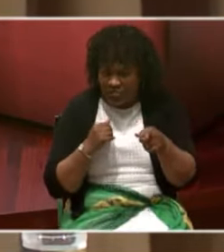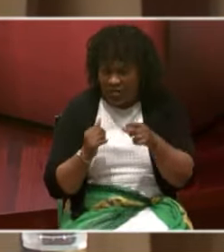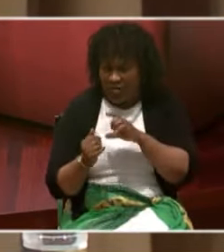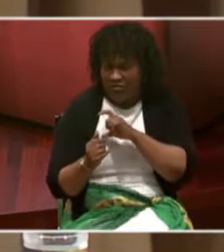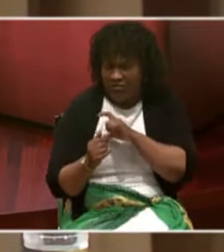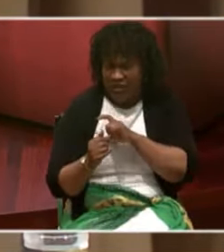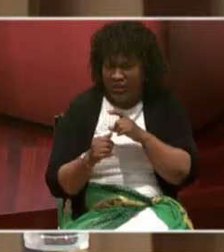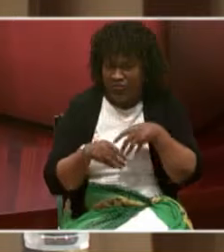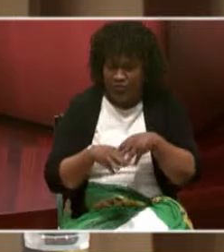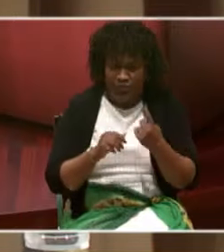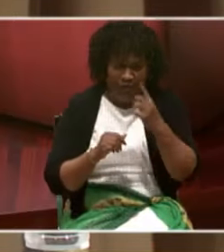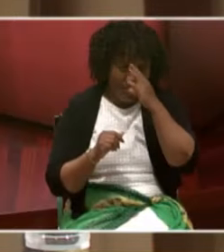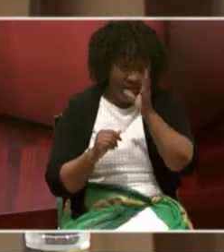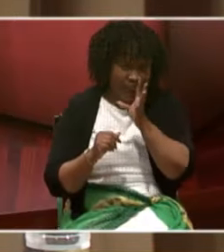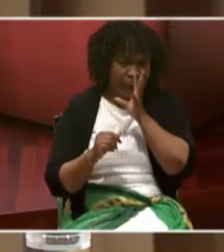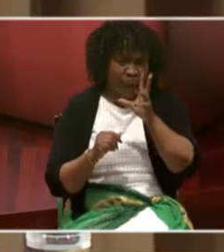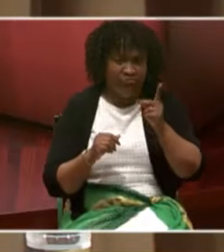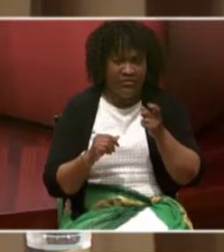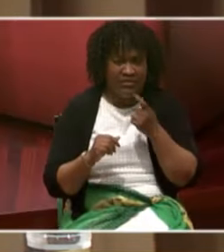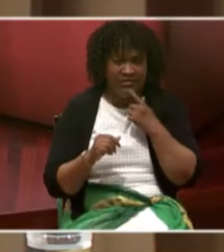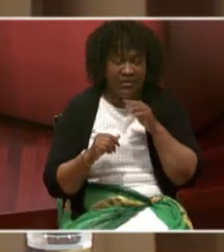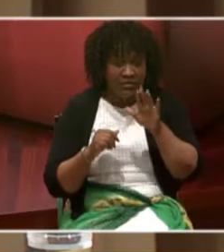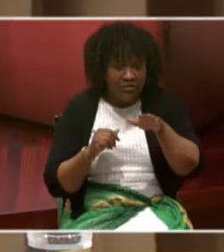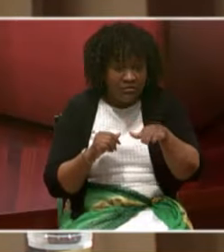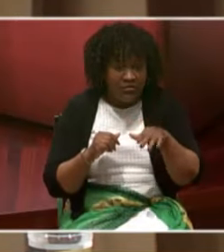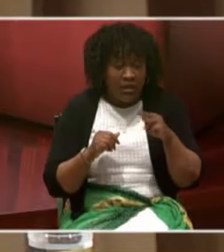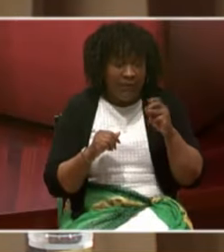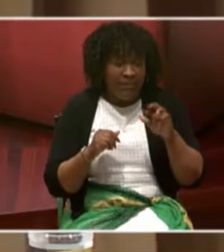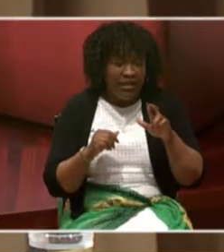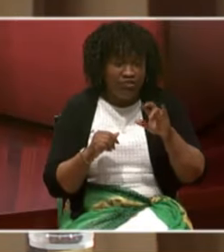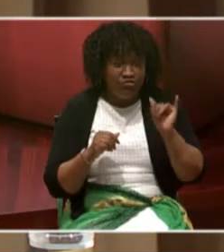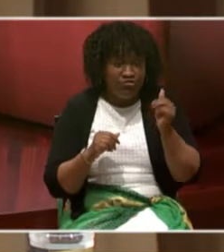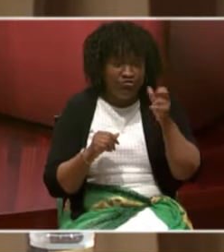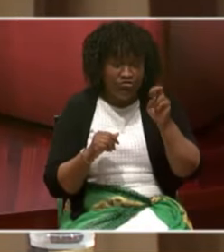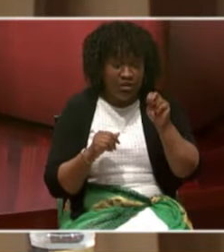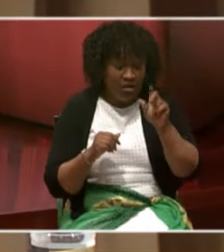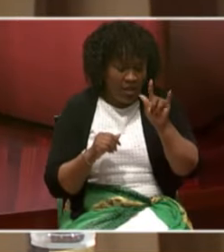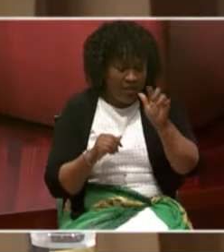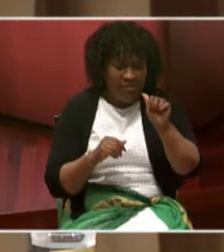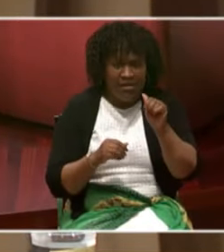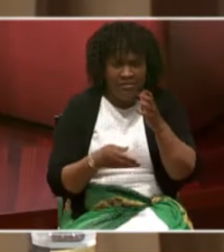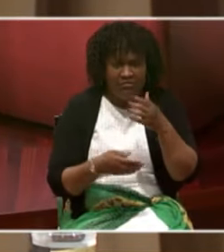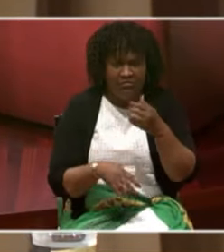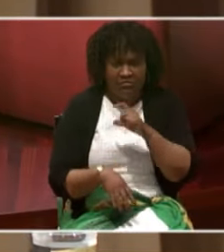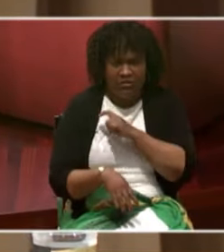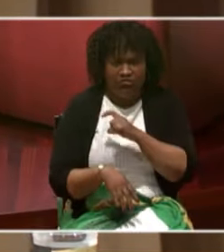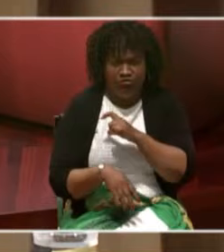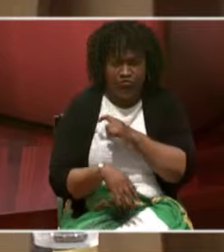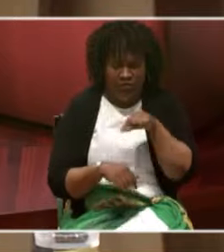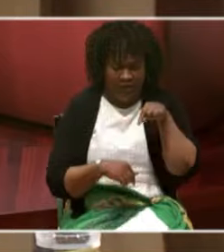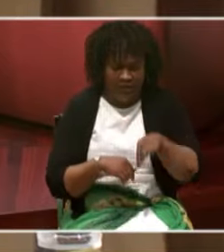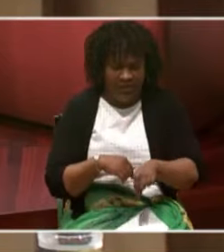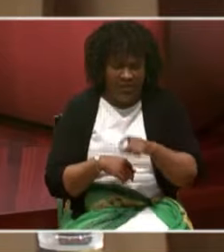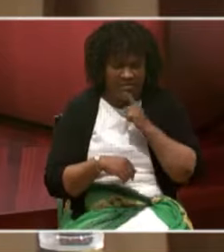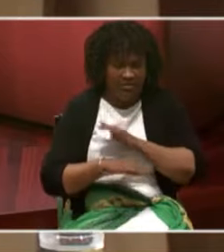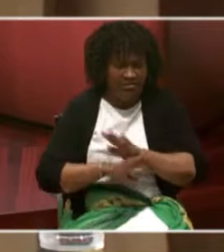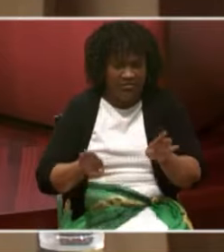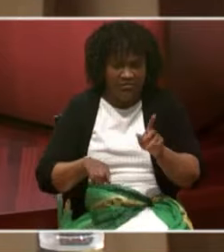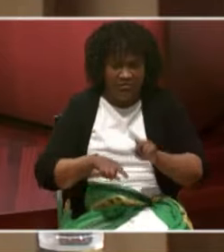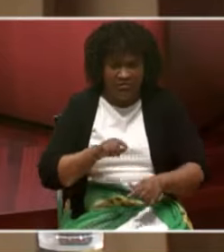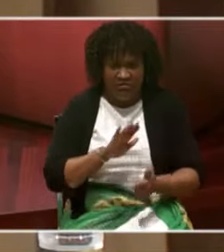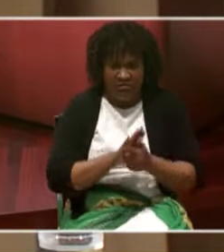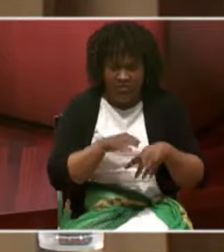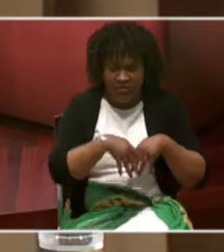and nuns and religious leaders to come to Selma. And on that Tuesday, March 9th, more than